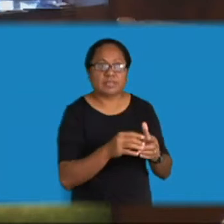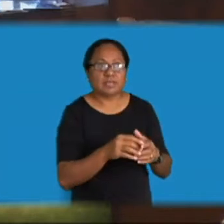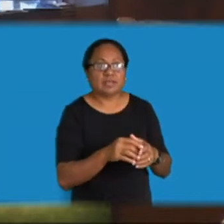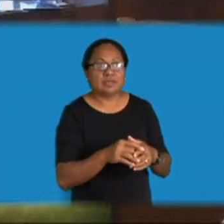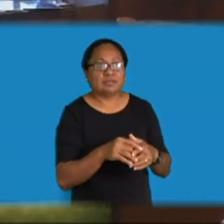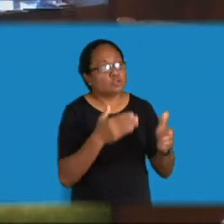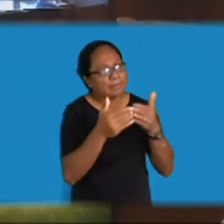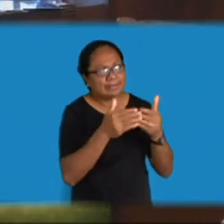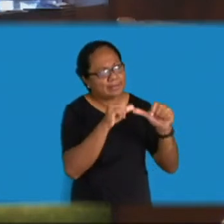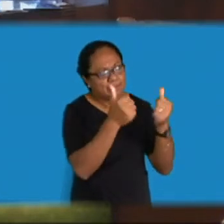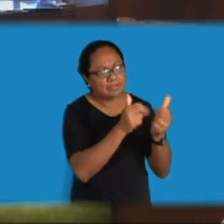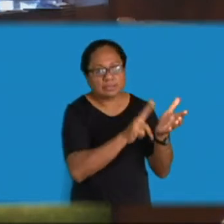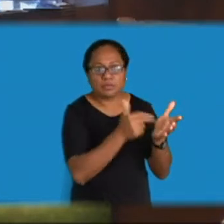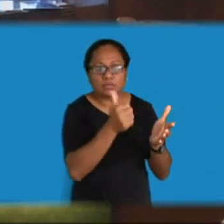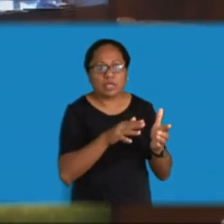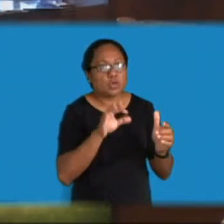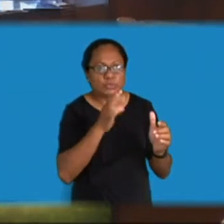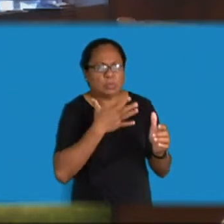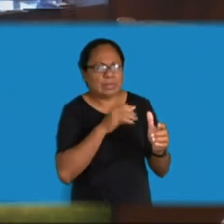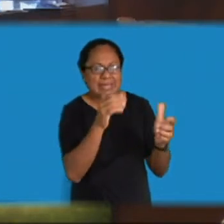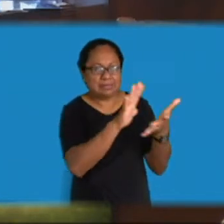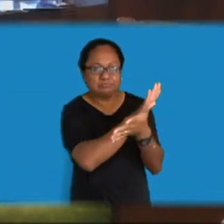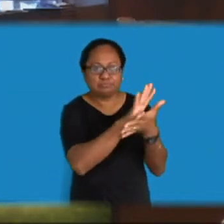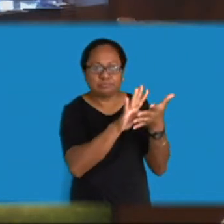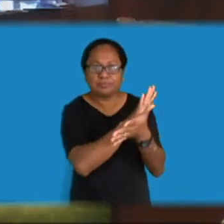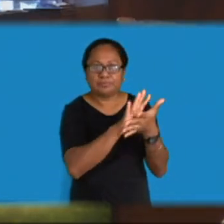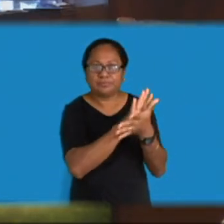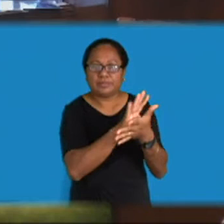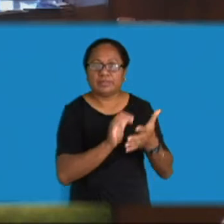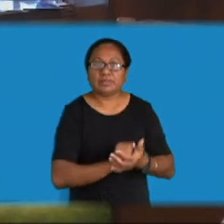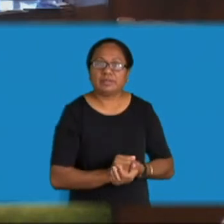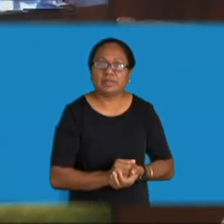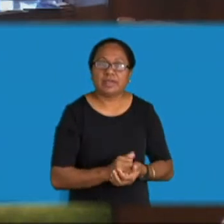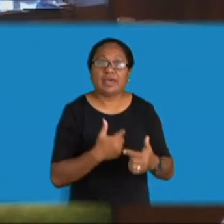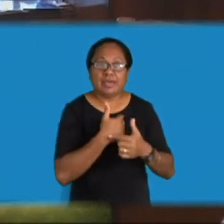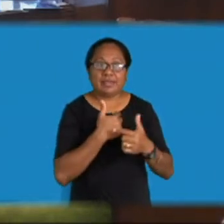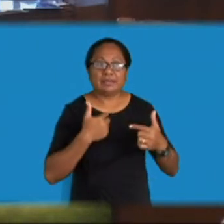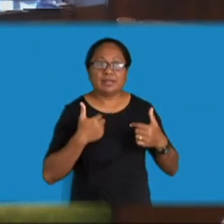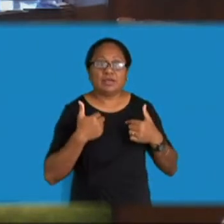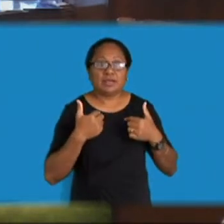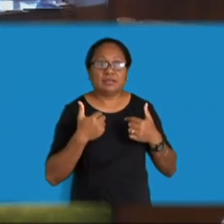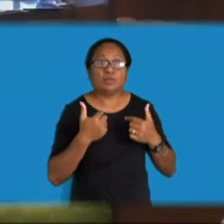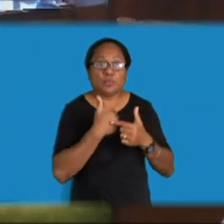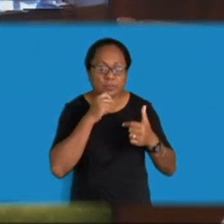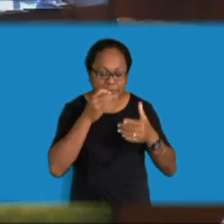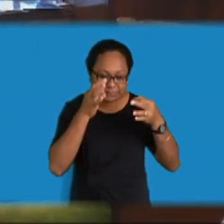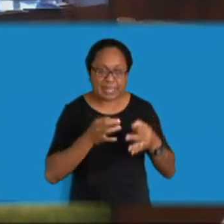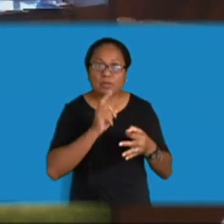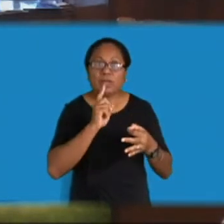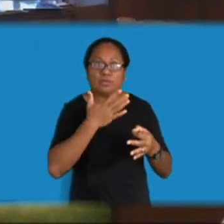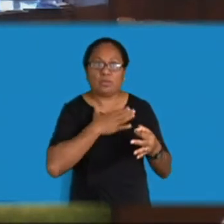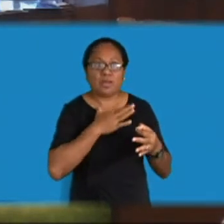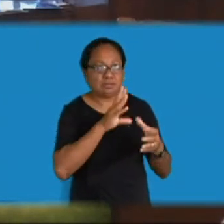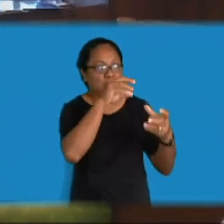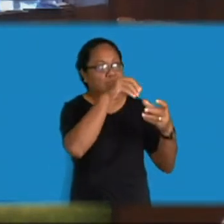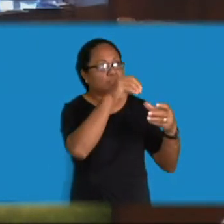misconceptions out there as to what our position is and what it will take for Fiji to commit to PACER Plus. In this regard, also, Madam